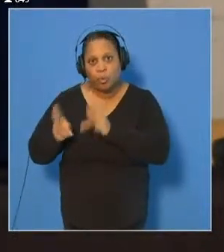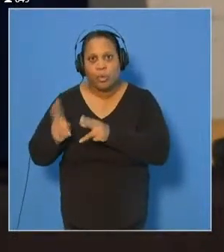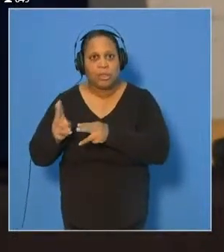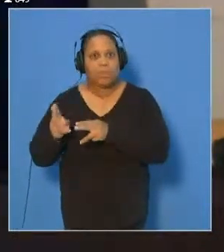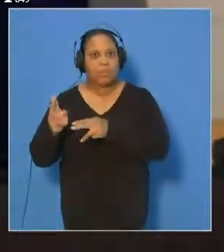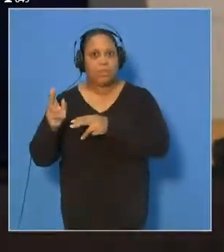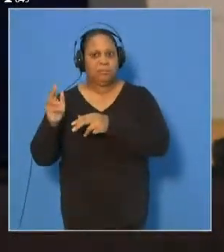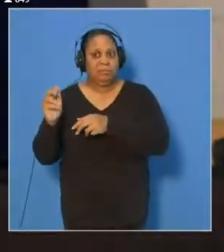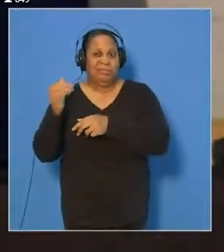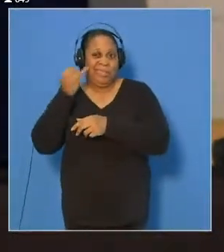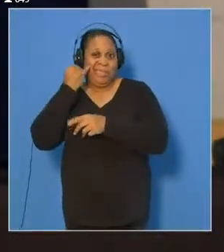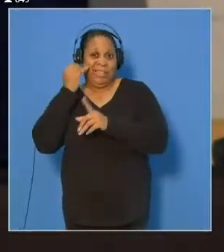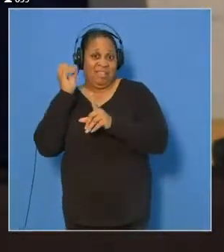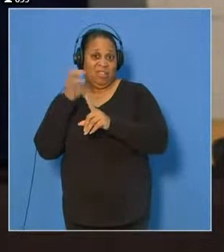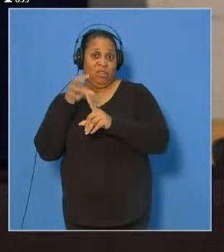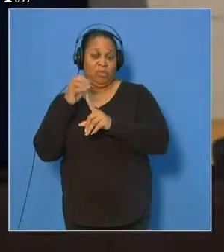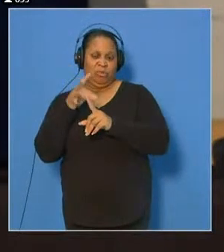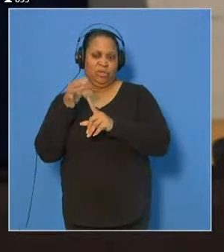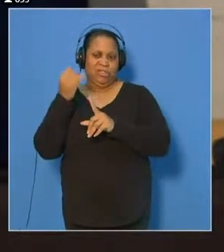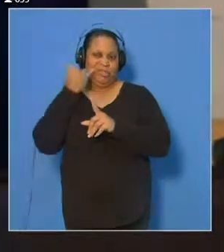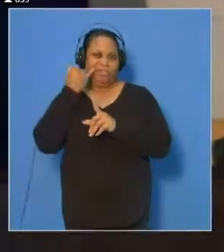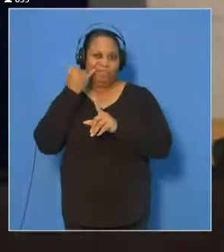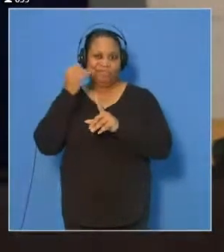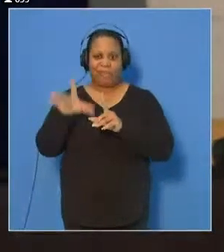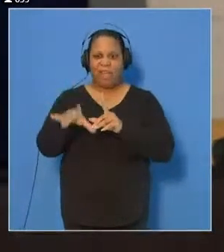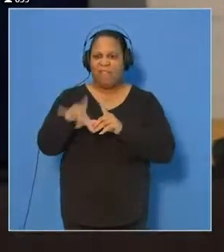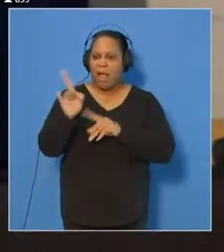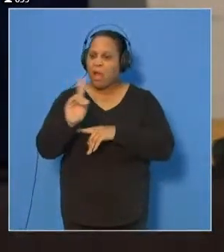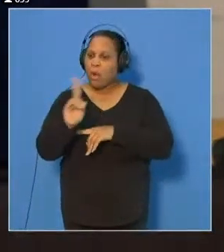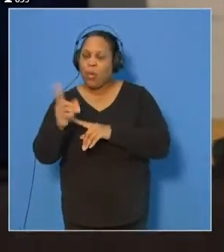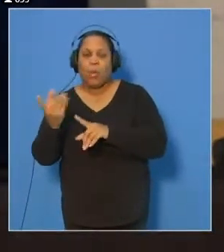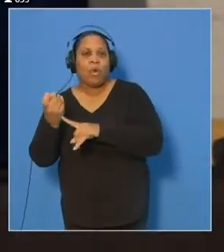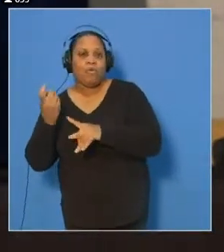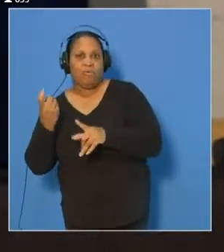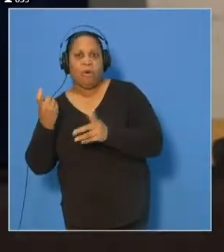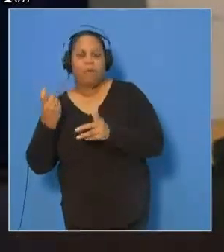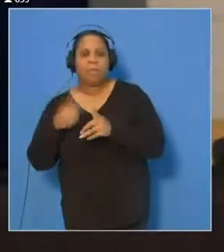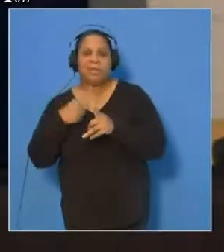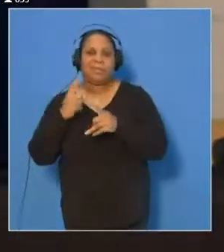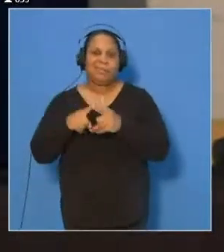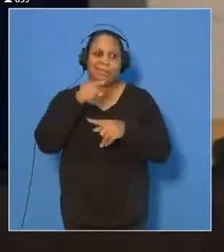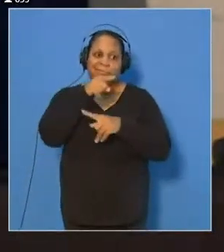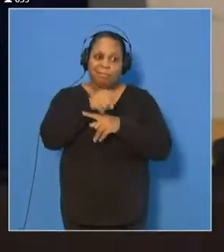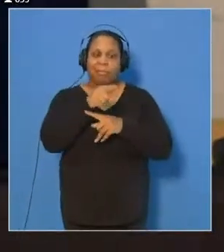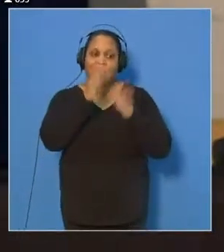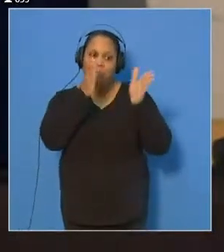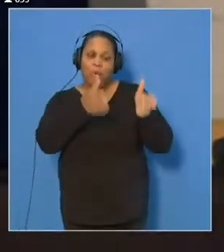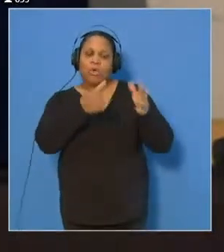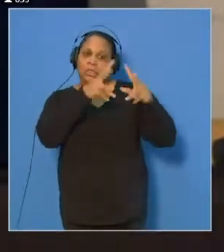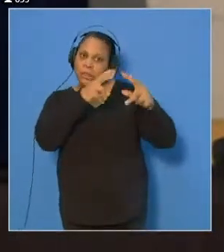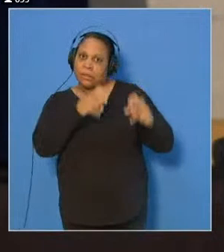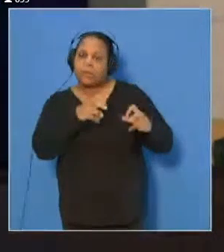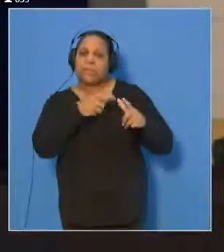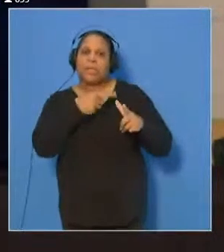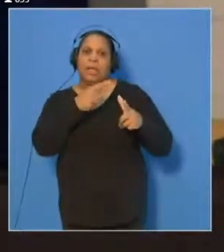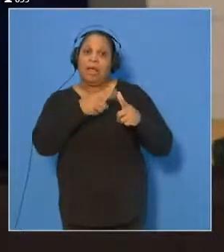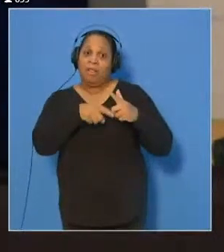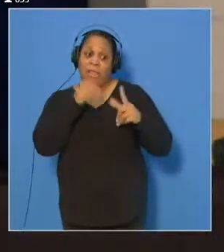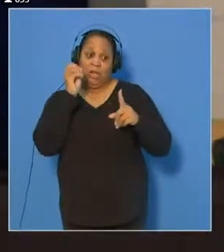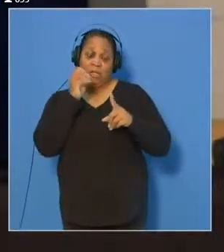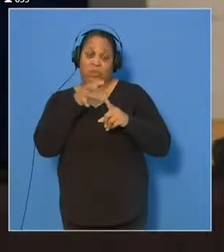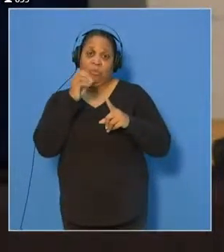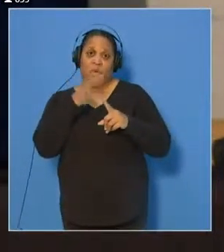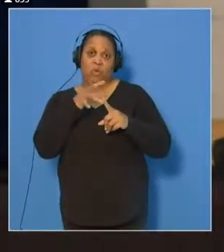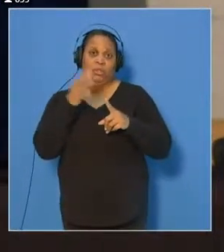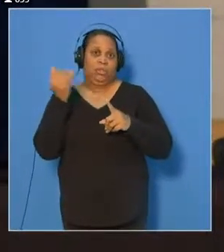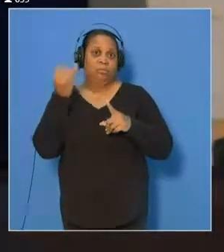anyone exposed, that is through contact tracing, anyone exposed is then assessed. And anyone exposed might also, like